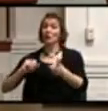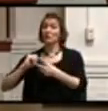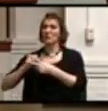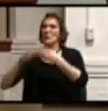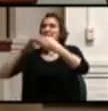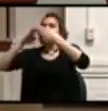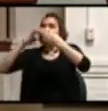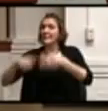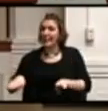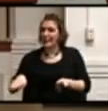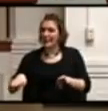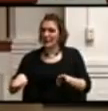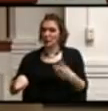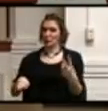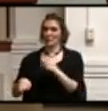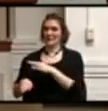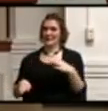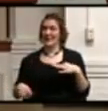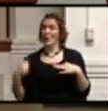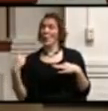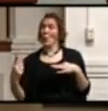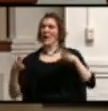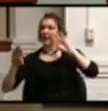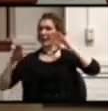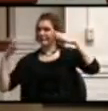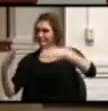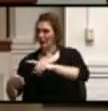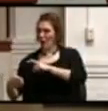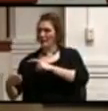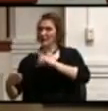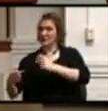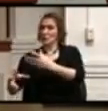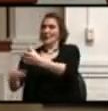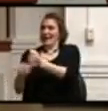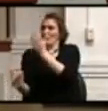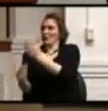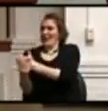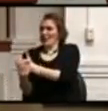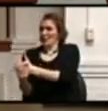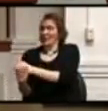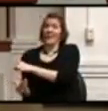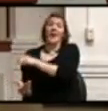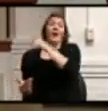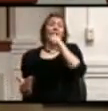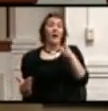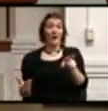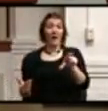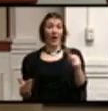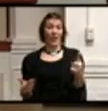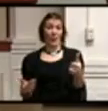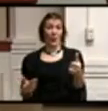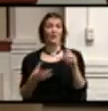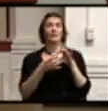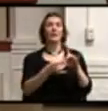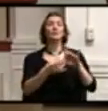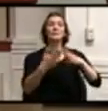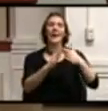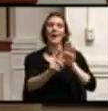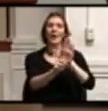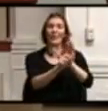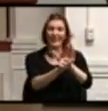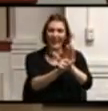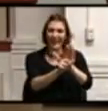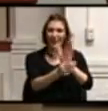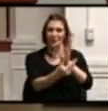two staff. One would be able to serve officers that need to get records, and then off the town hall corridor,